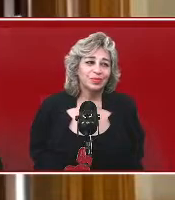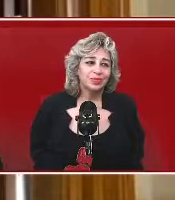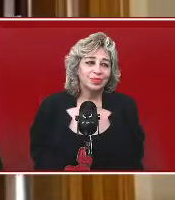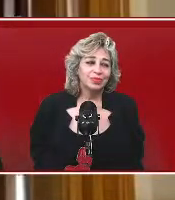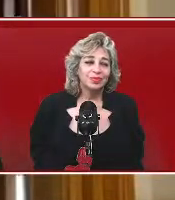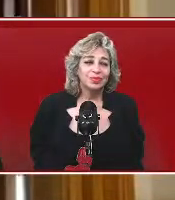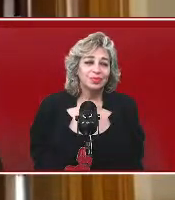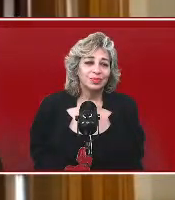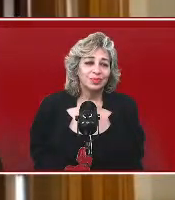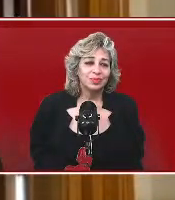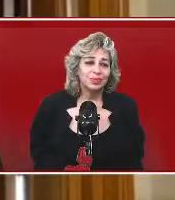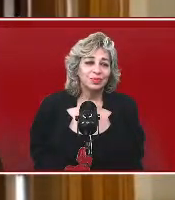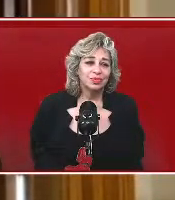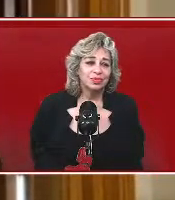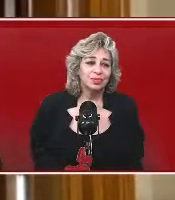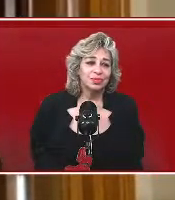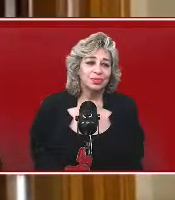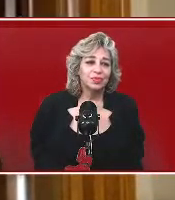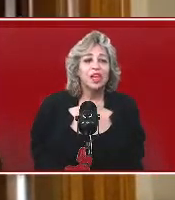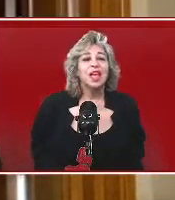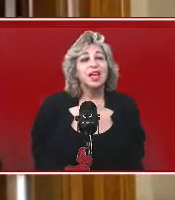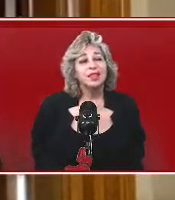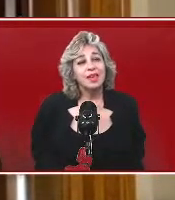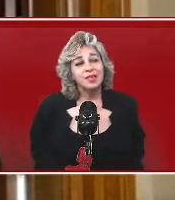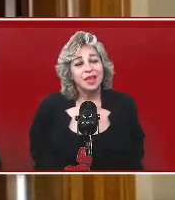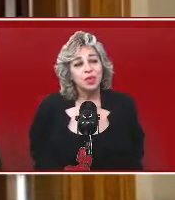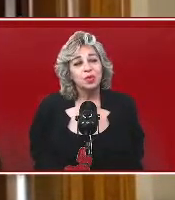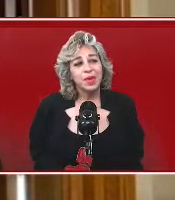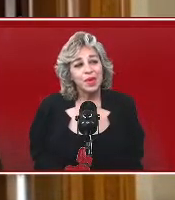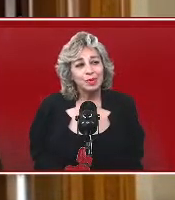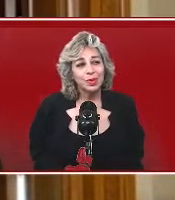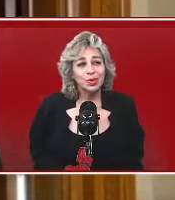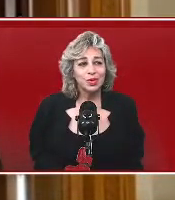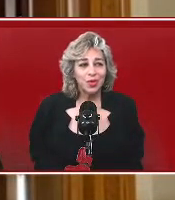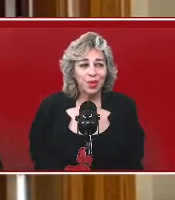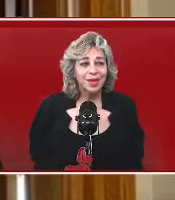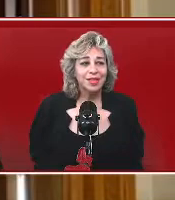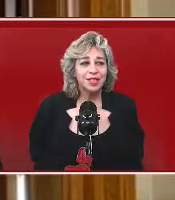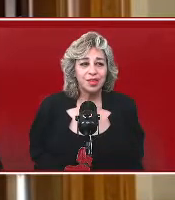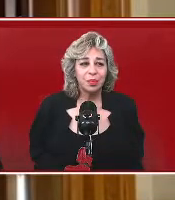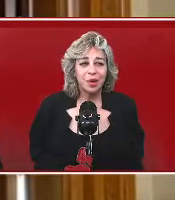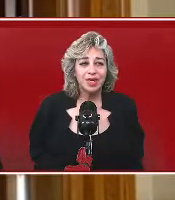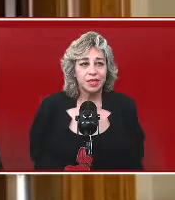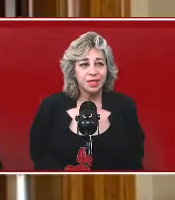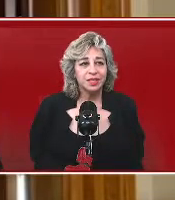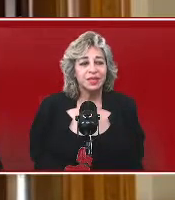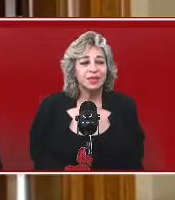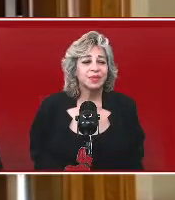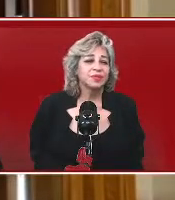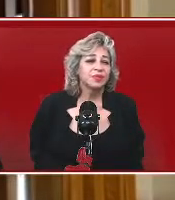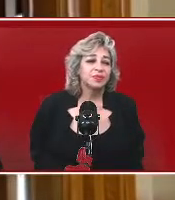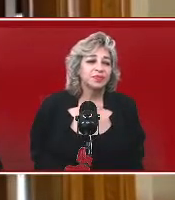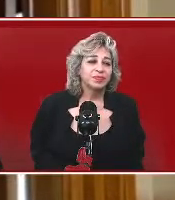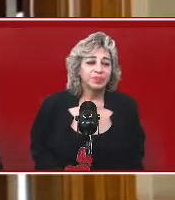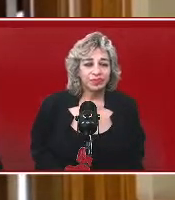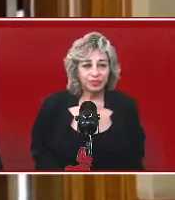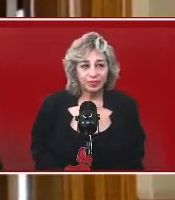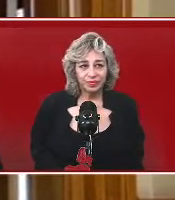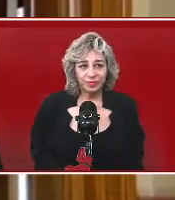ir directamente a las sucursales. Then they will be able to go directly to the branches.